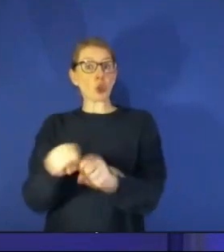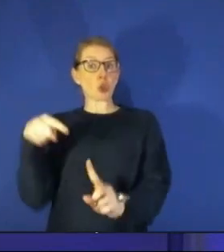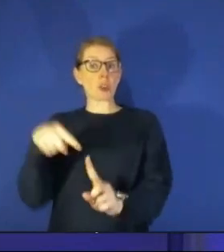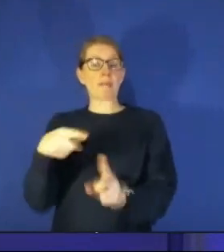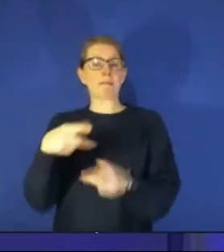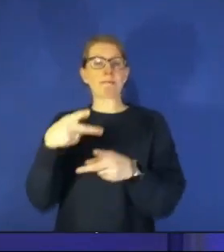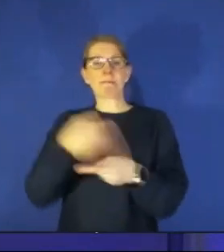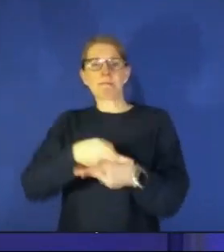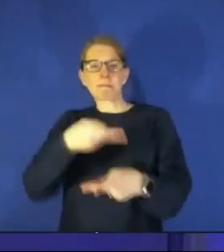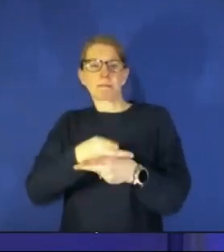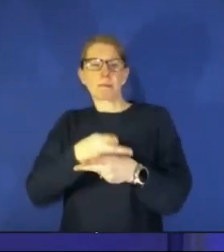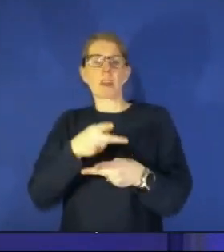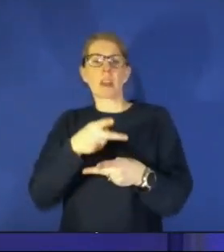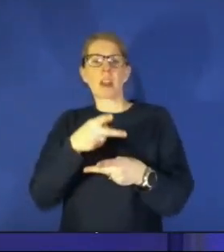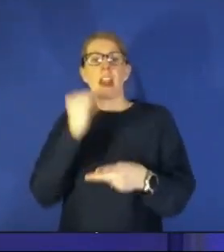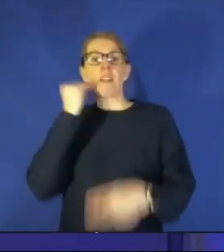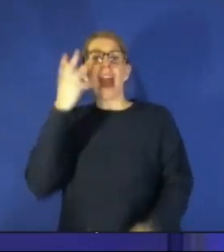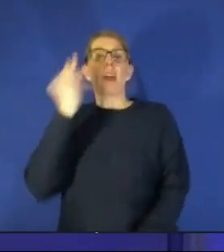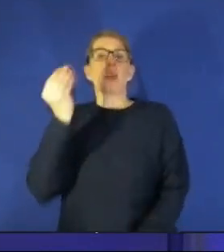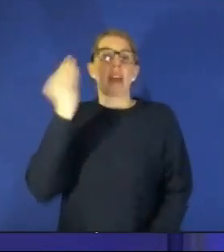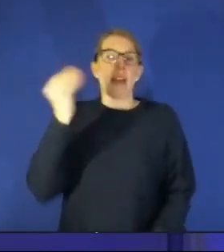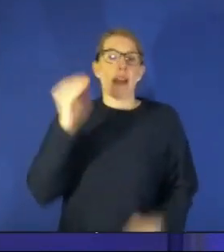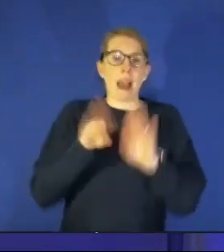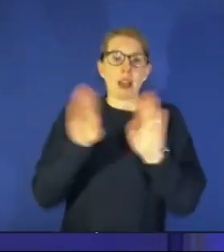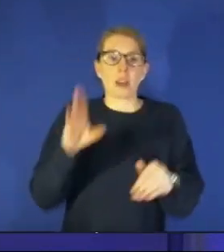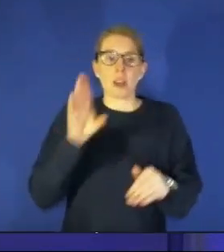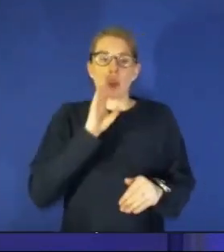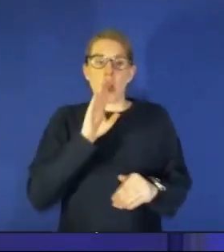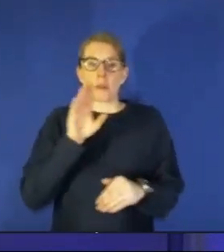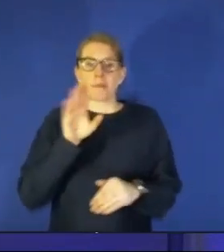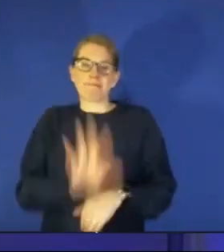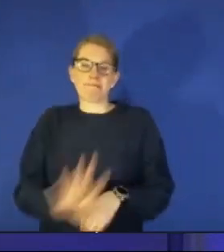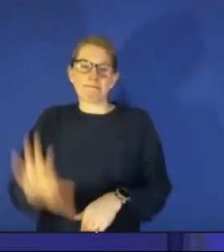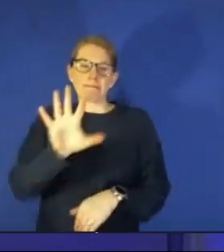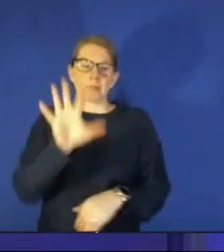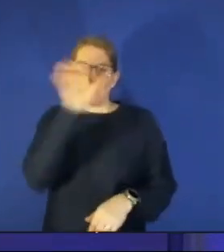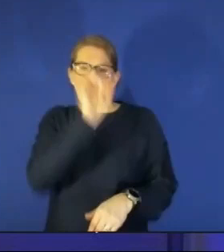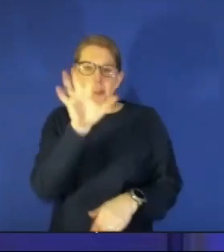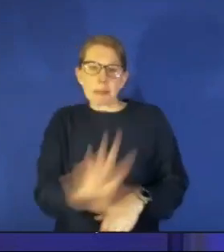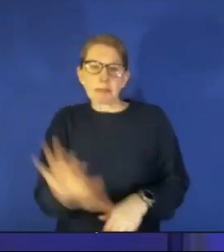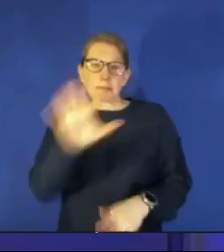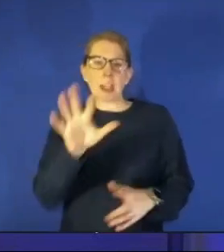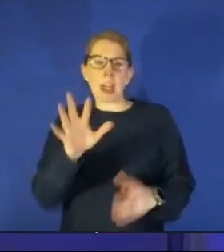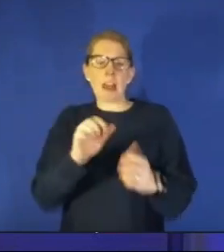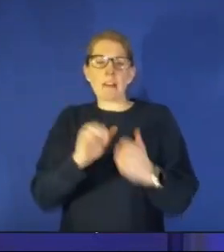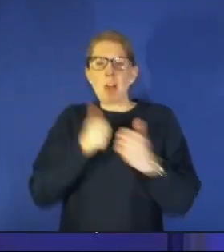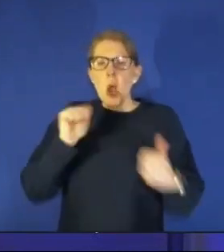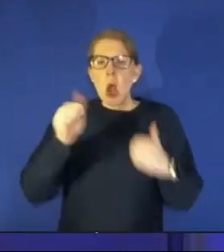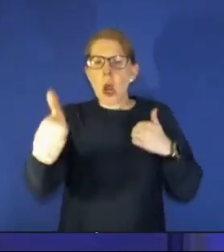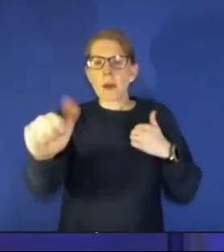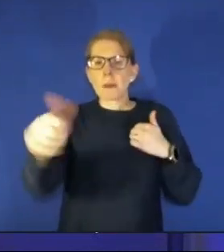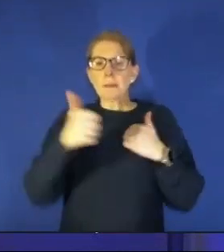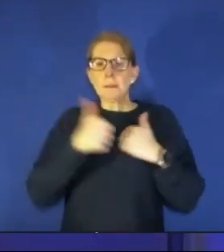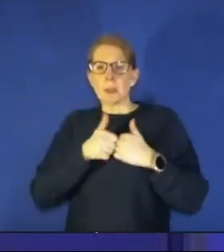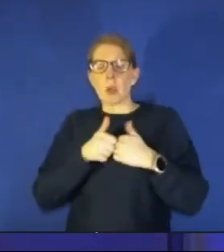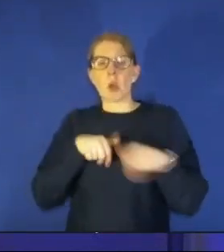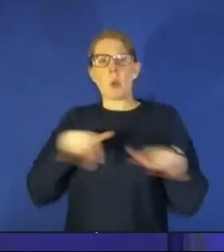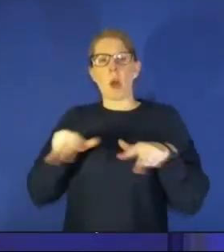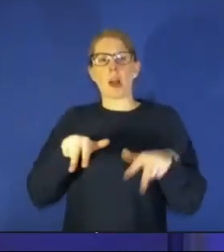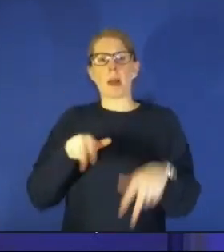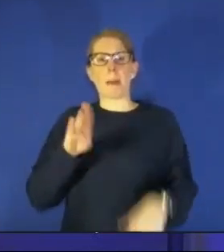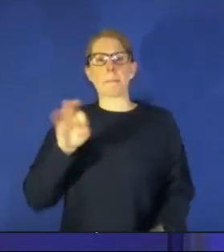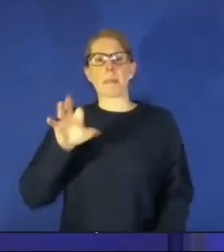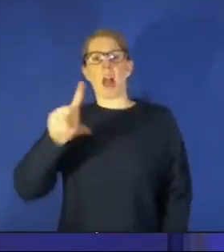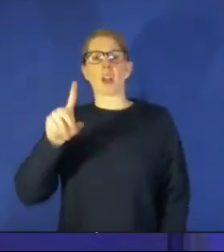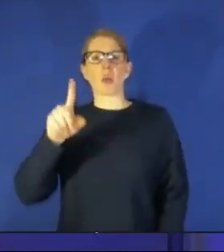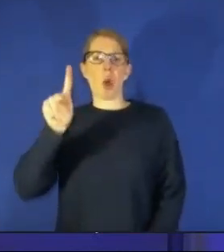you will if you get outside the house or whatever. You know approximately how far you walk, and figure it out. A block is about 1/10 of a mile, and